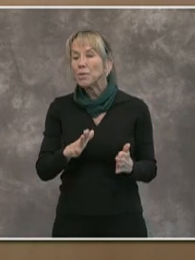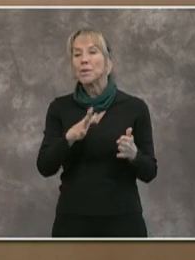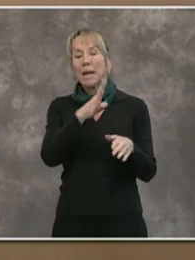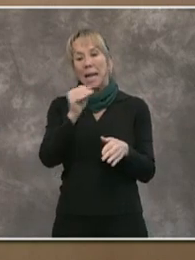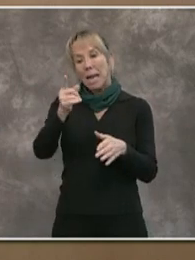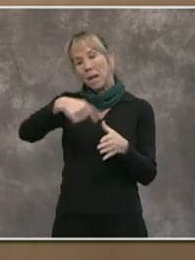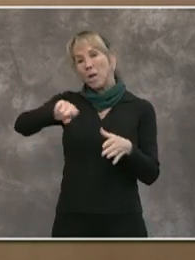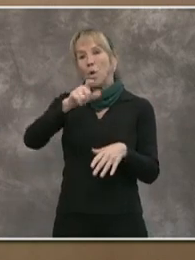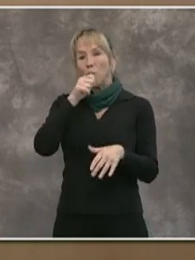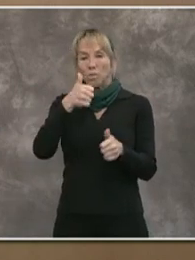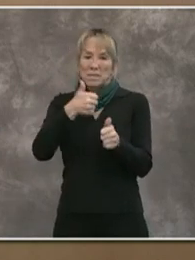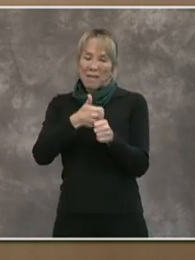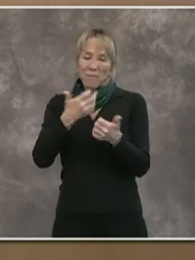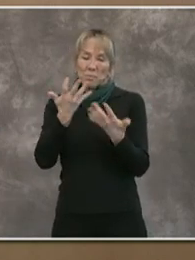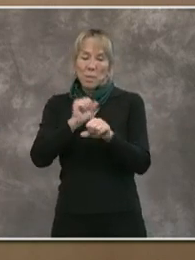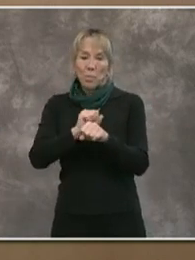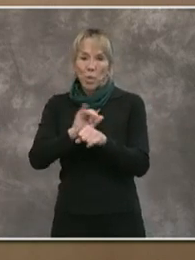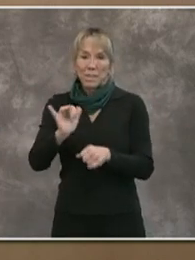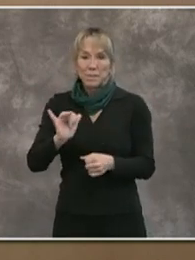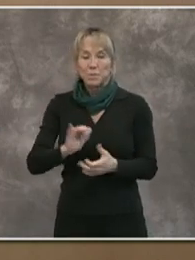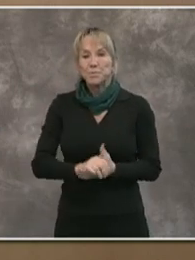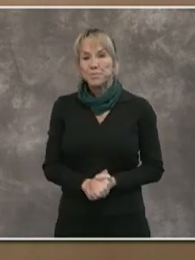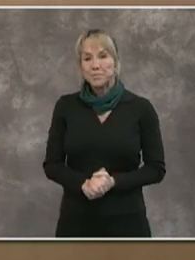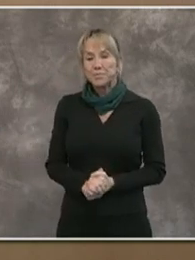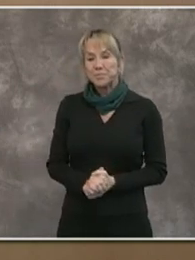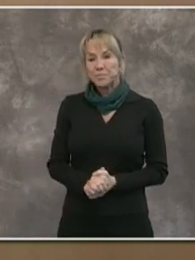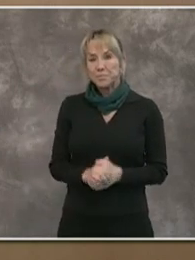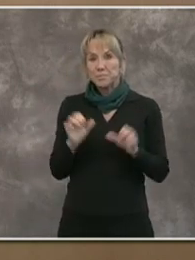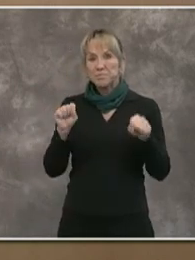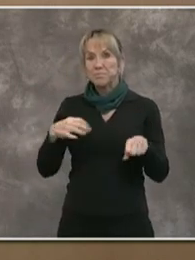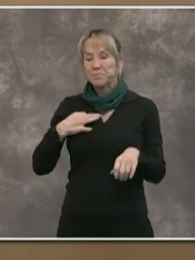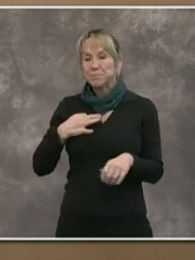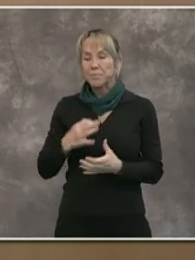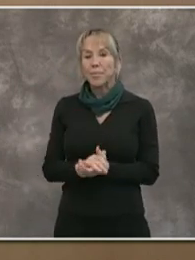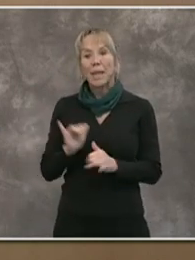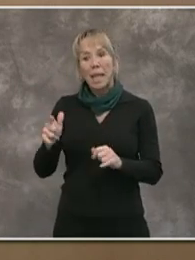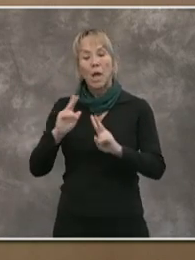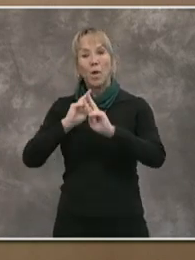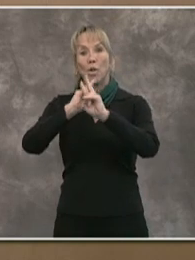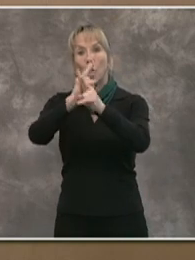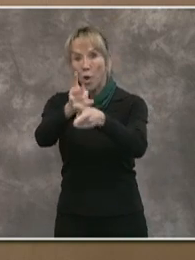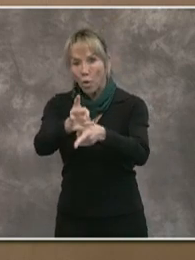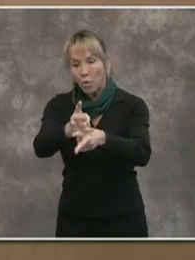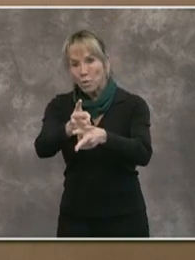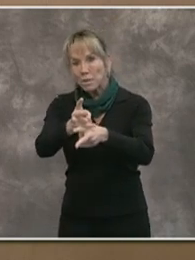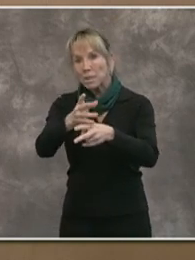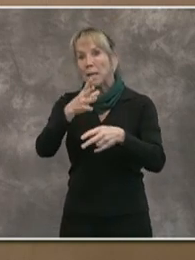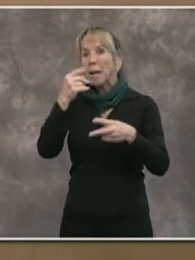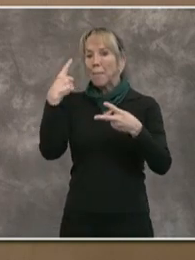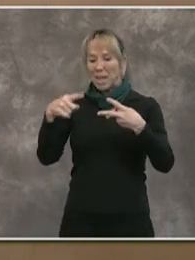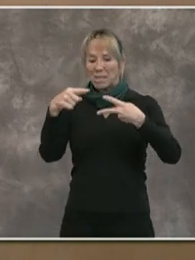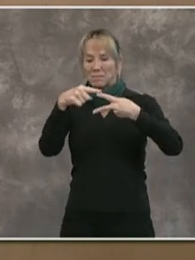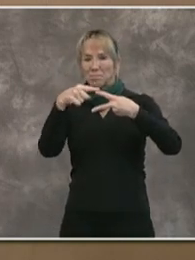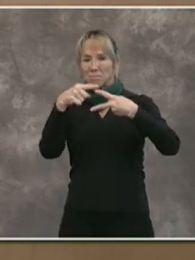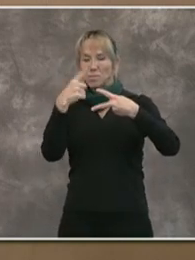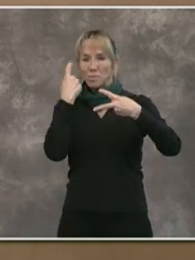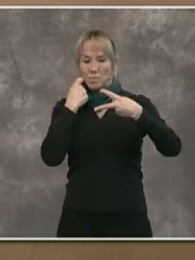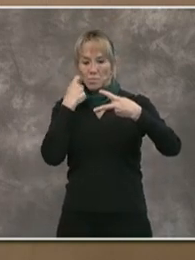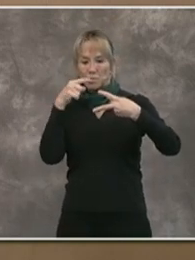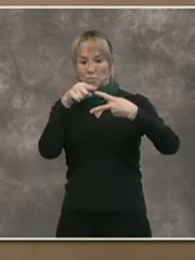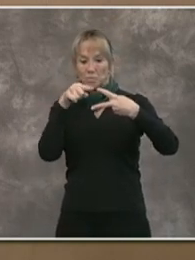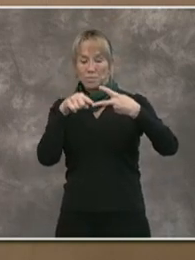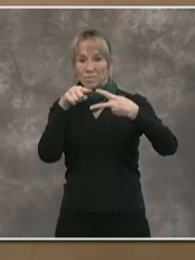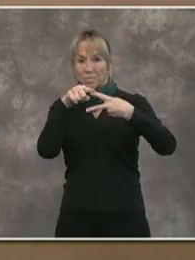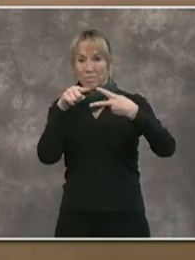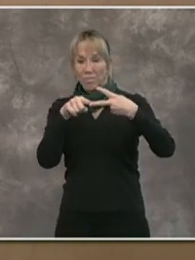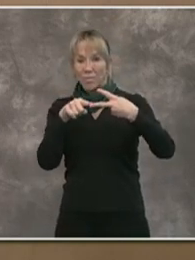and those that are self-employed. This loan, in addition to the Economic Injury Disaster Loan,